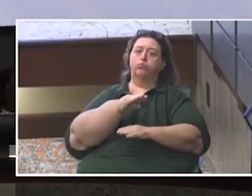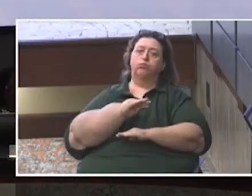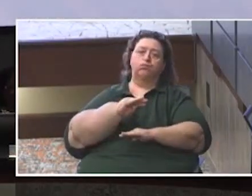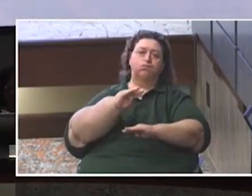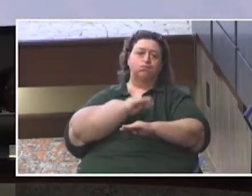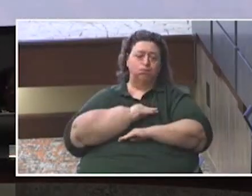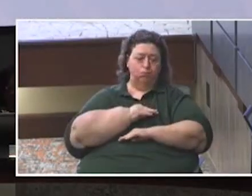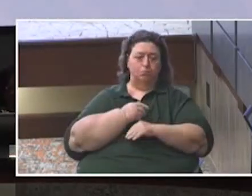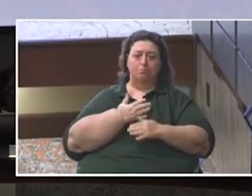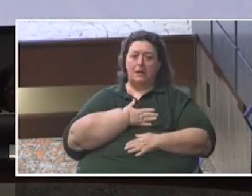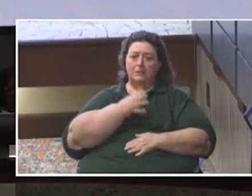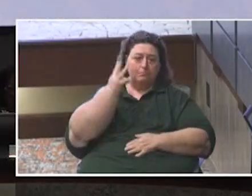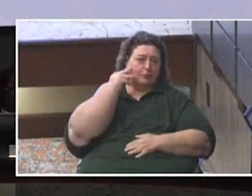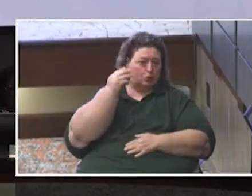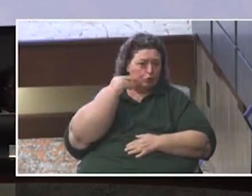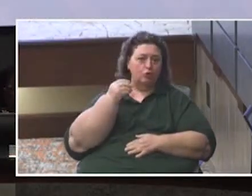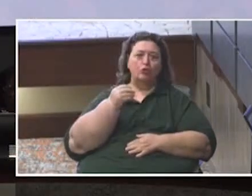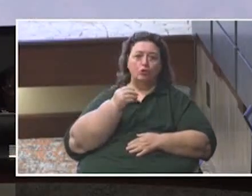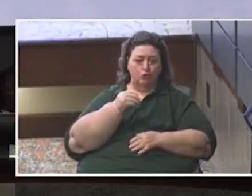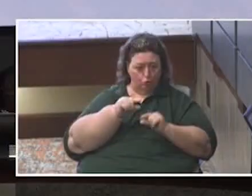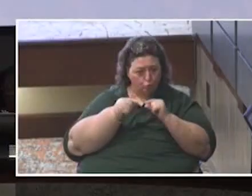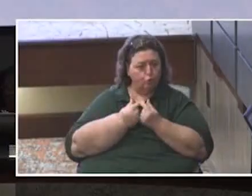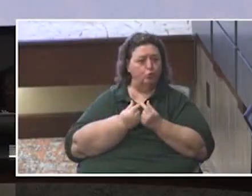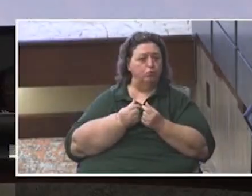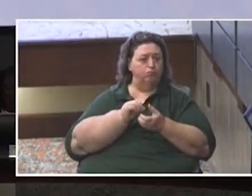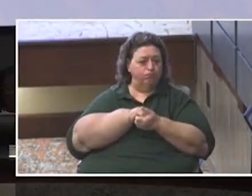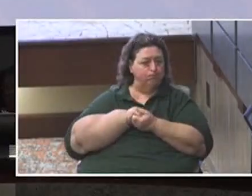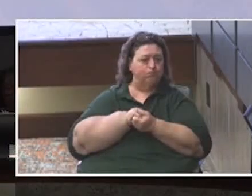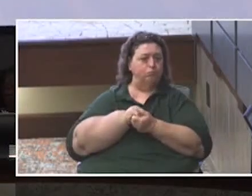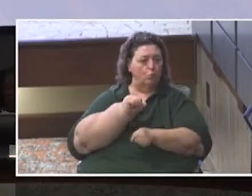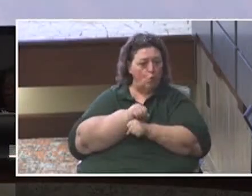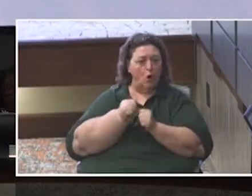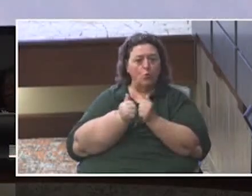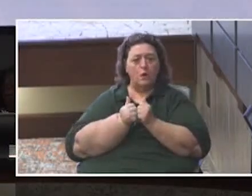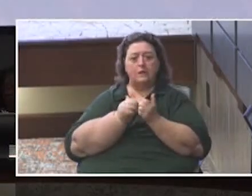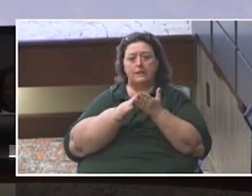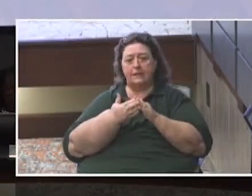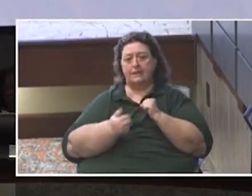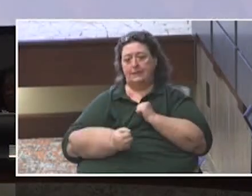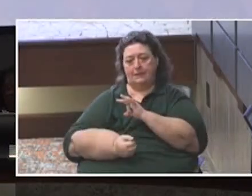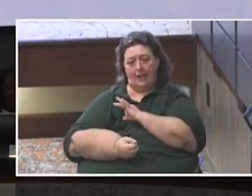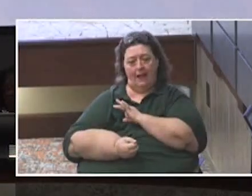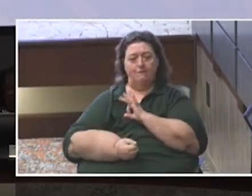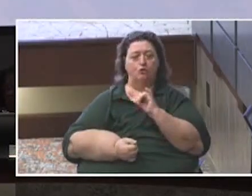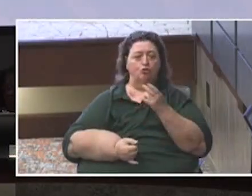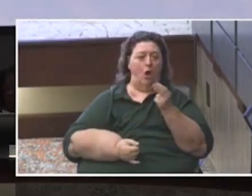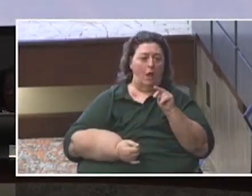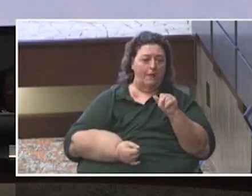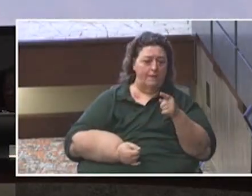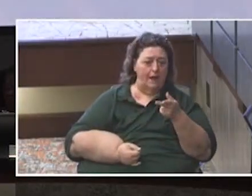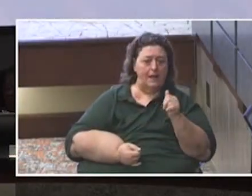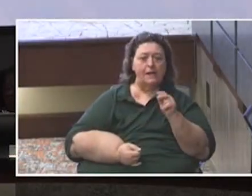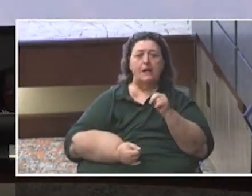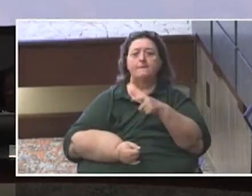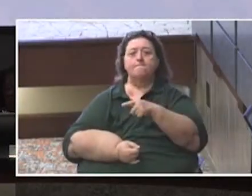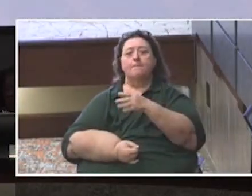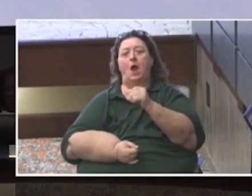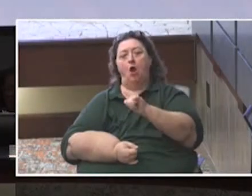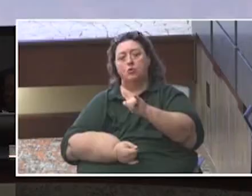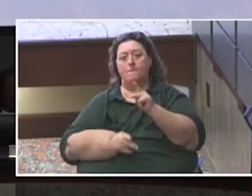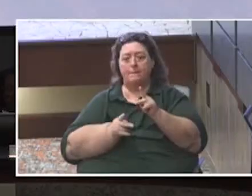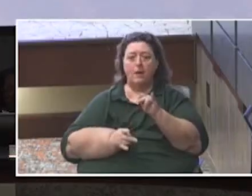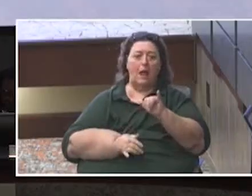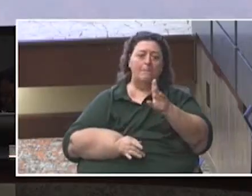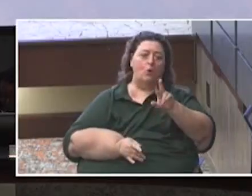gotten experience with Cumming Group, is working with city staff, with Jonathan, Tom Balk, and Deidre, but then also people like